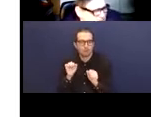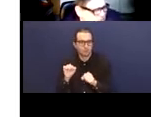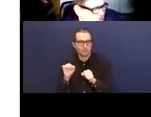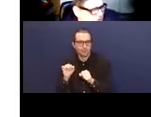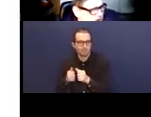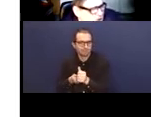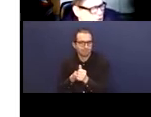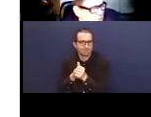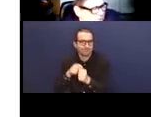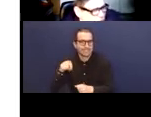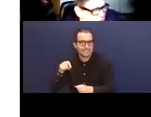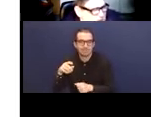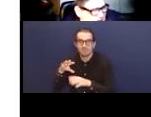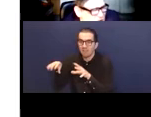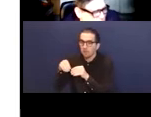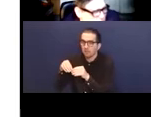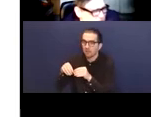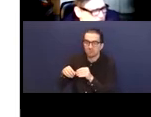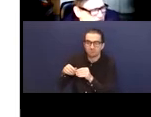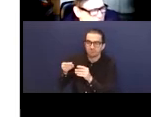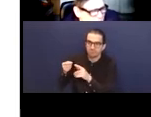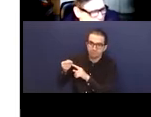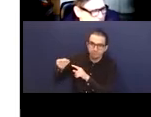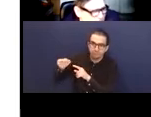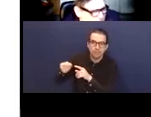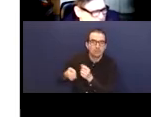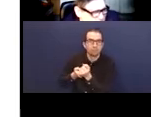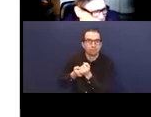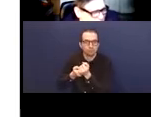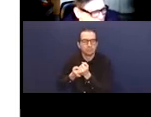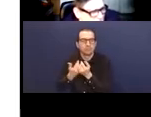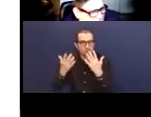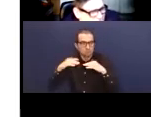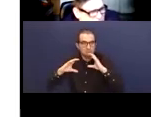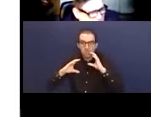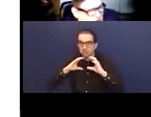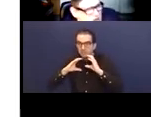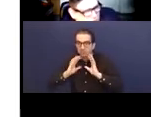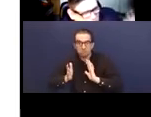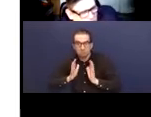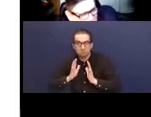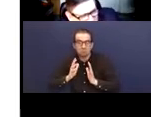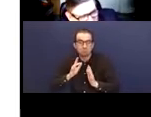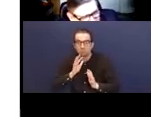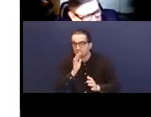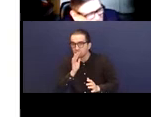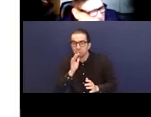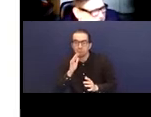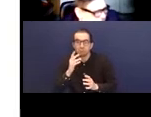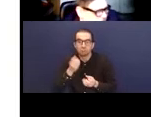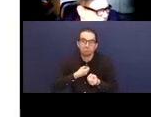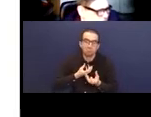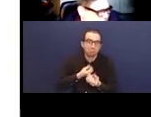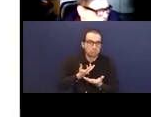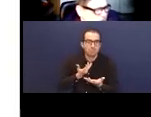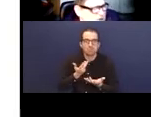the some difficulty, 1.4% a lot of difficulty, and 0.5% on the severe. If you remember the second